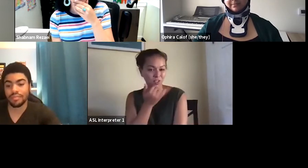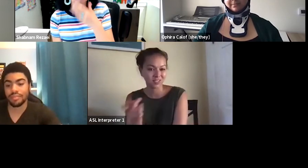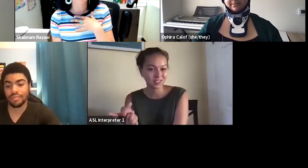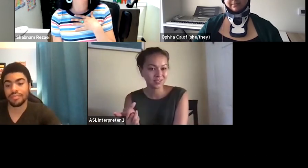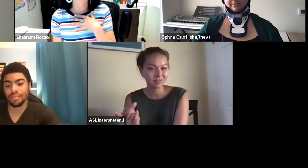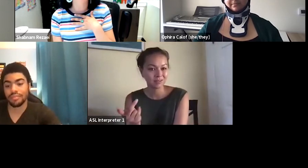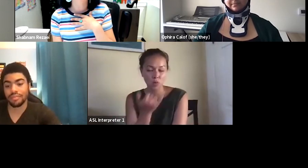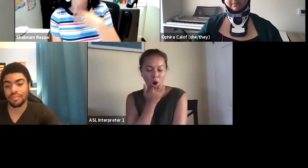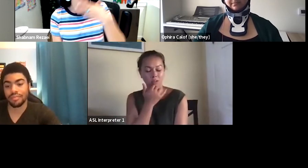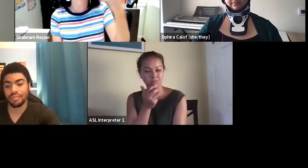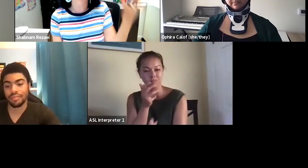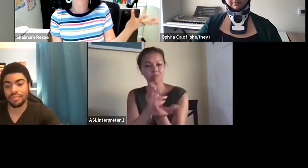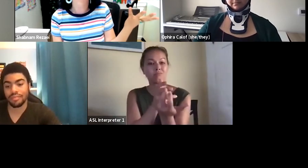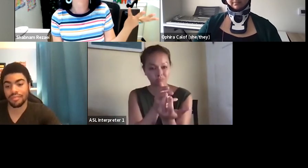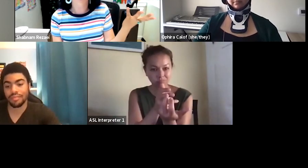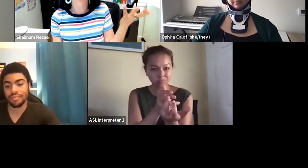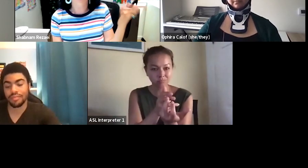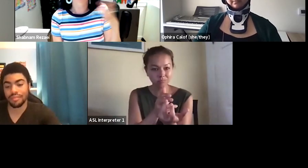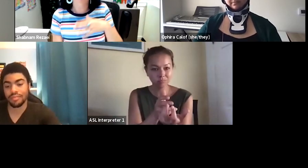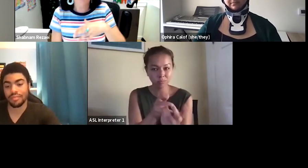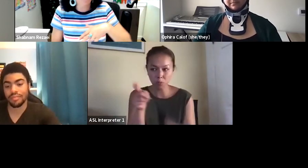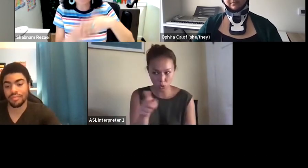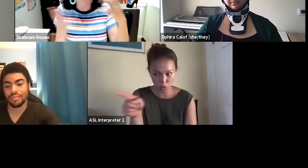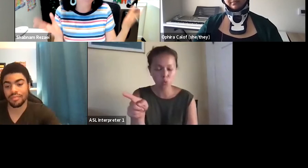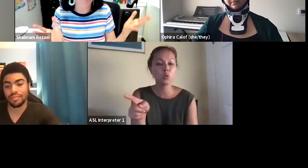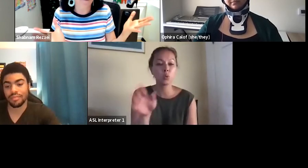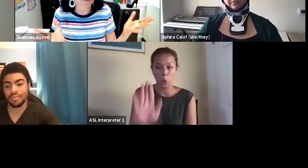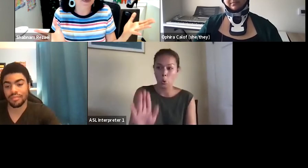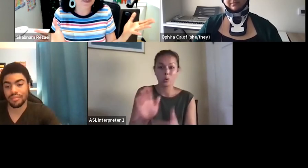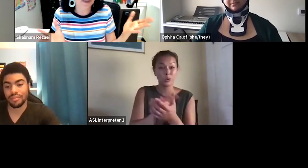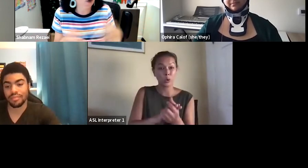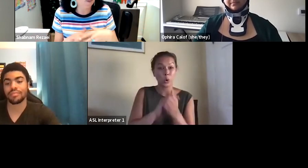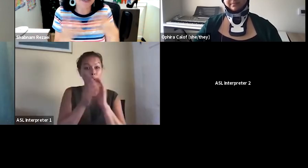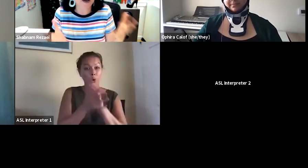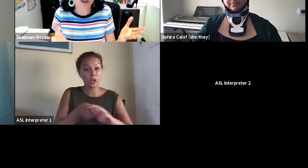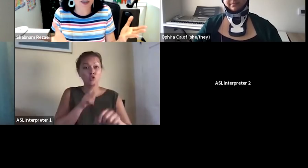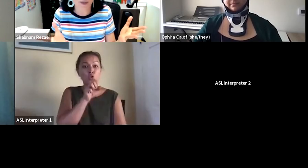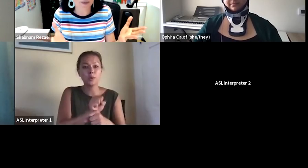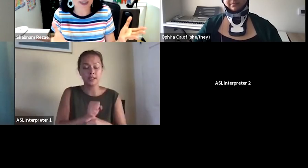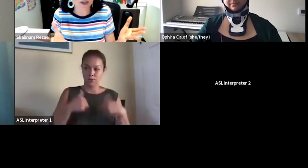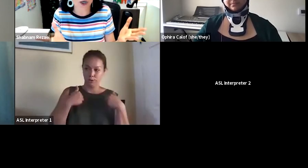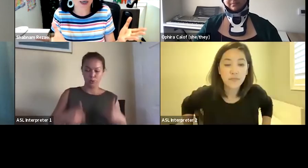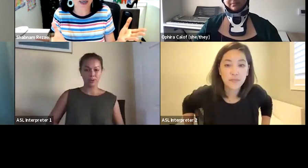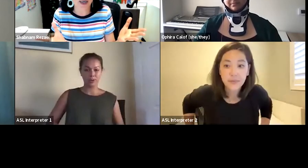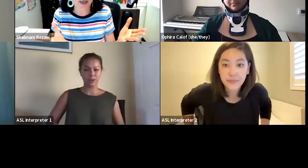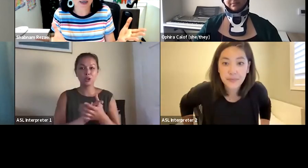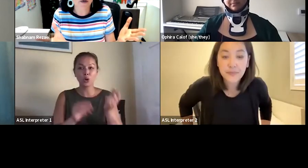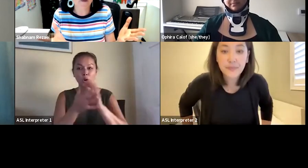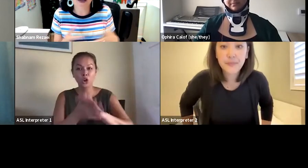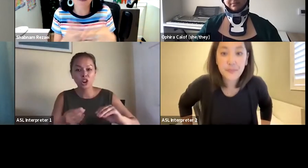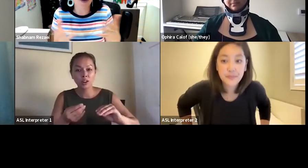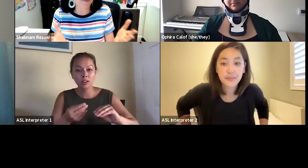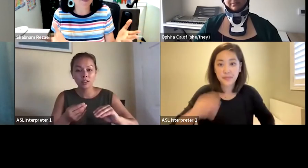Right? To me, that's like, that opens everything up. That opens everything up. The sun is